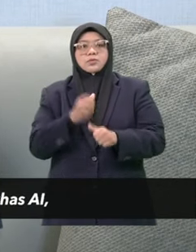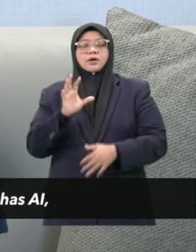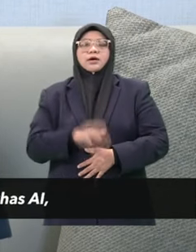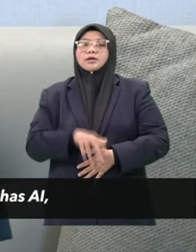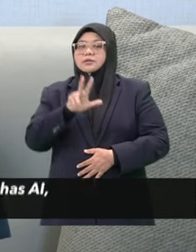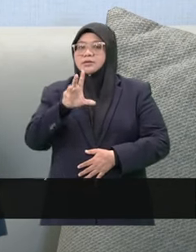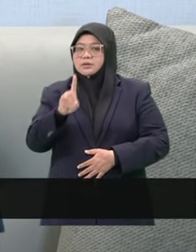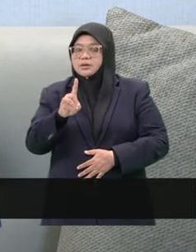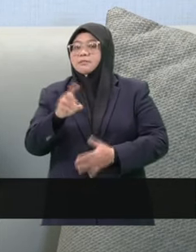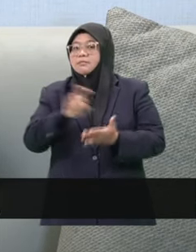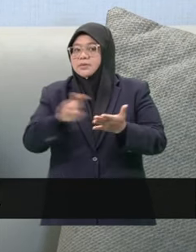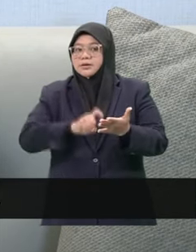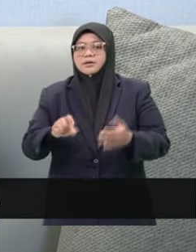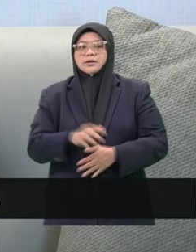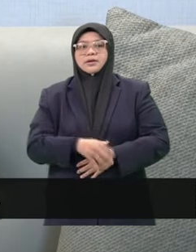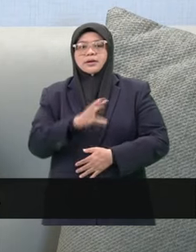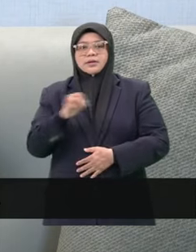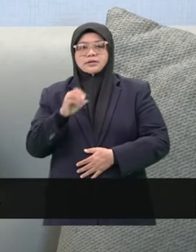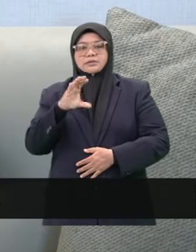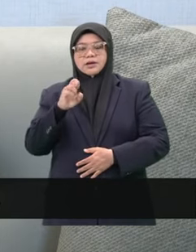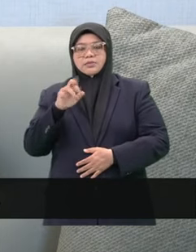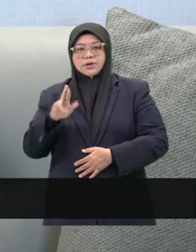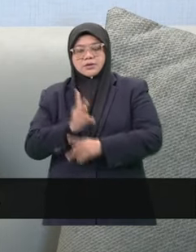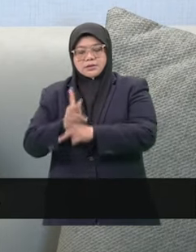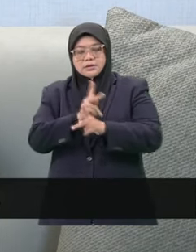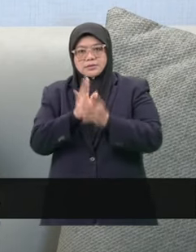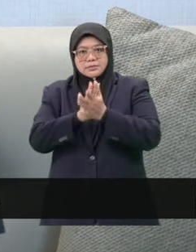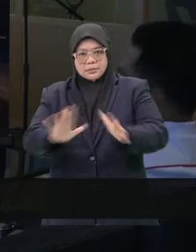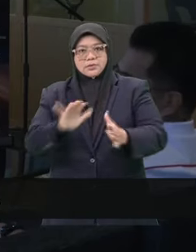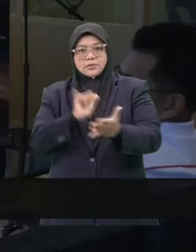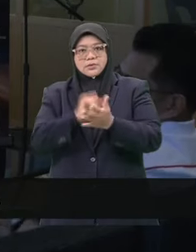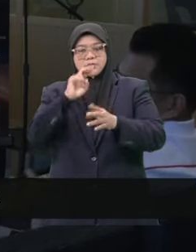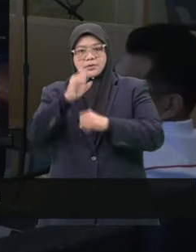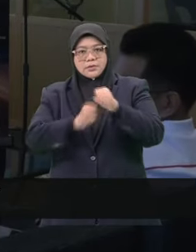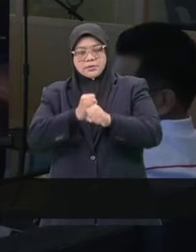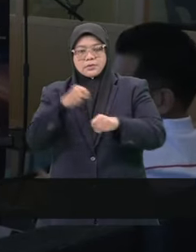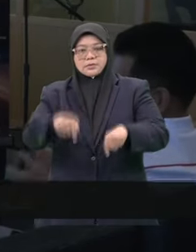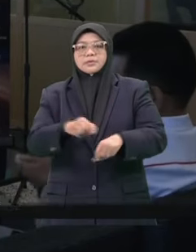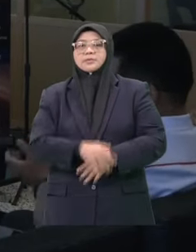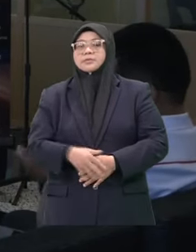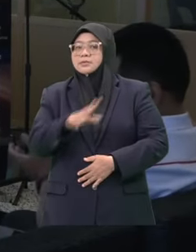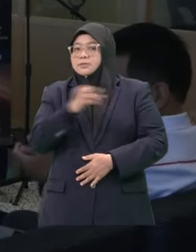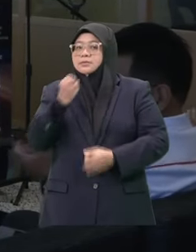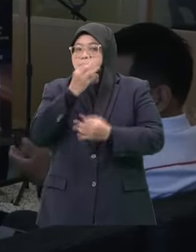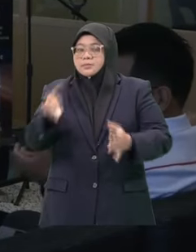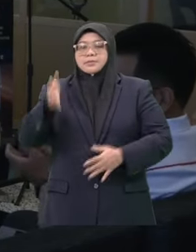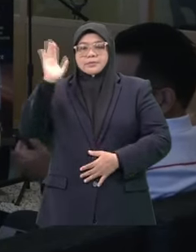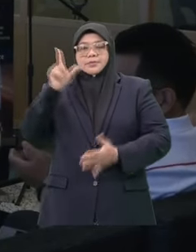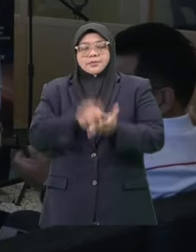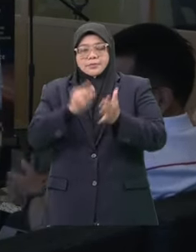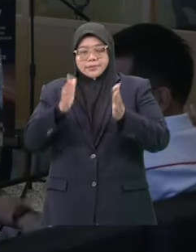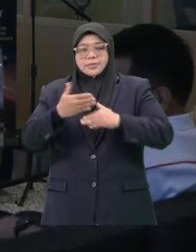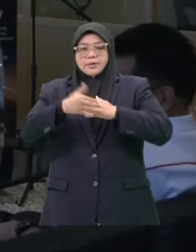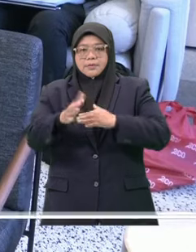printing, cybersecurity. That's the area that we're focusing this year. Beliau berkata demikian pada sidang media